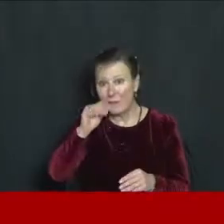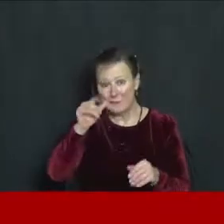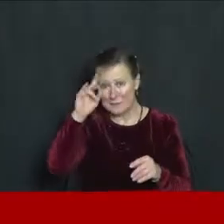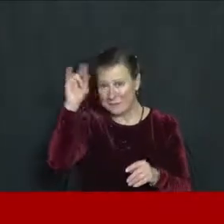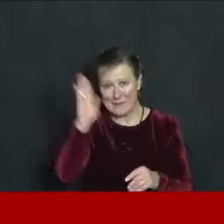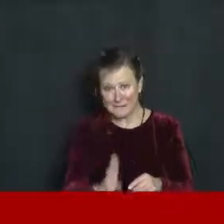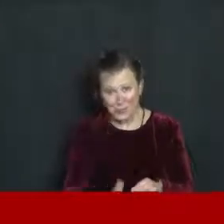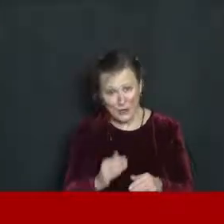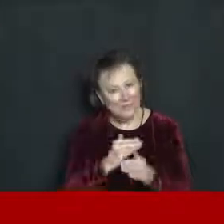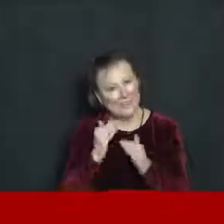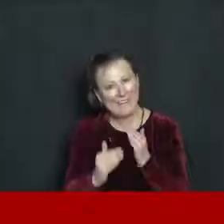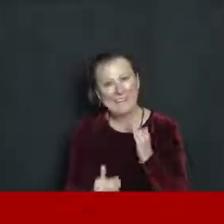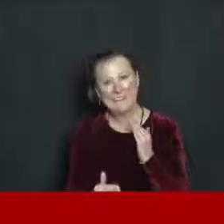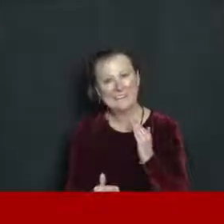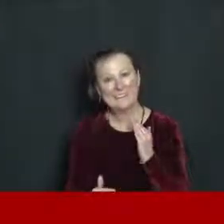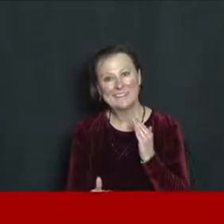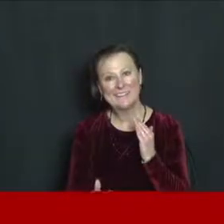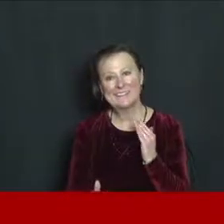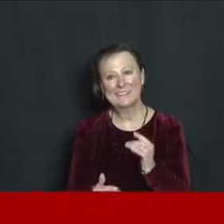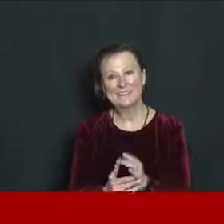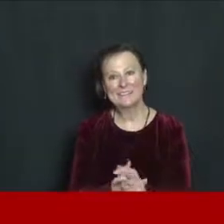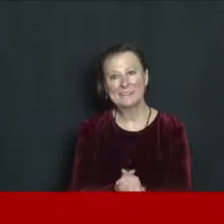end?